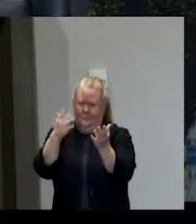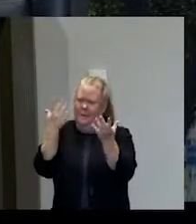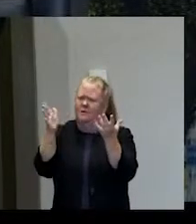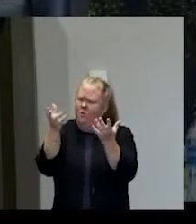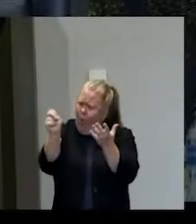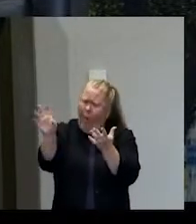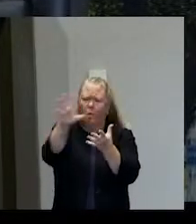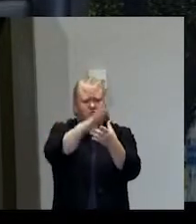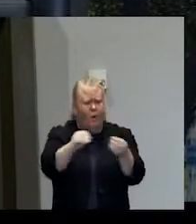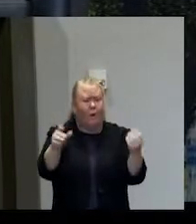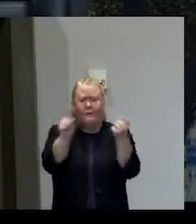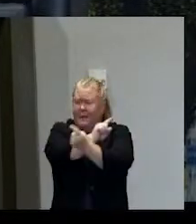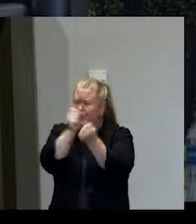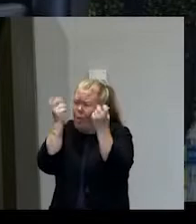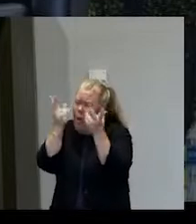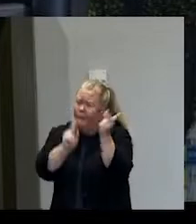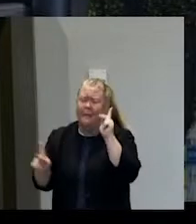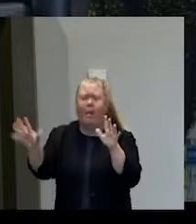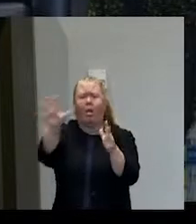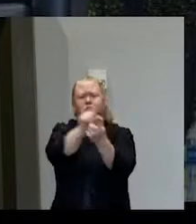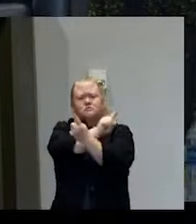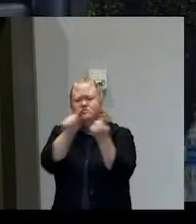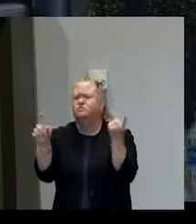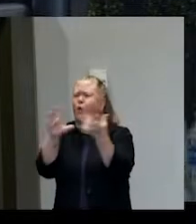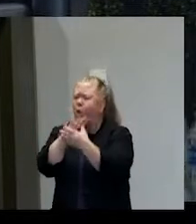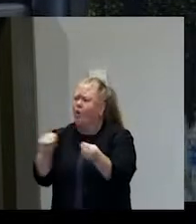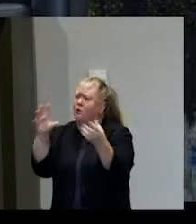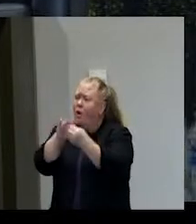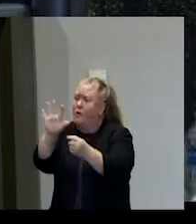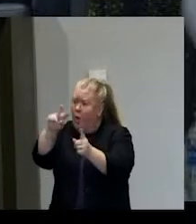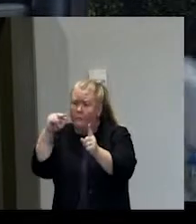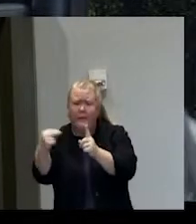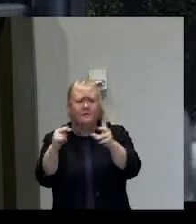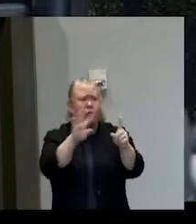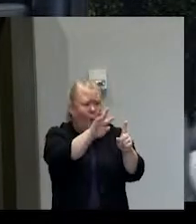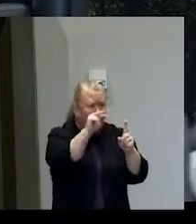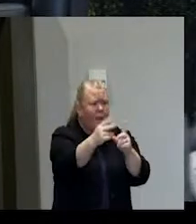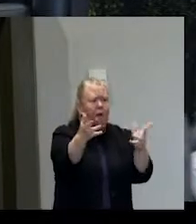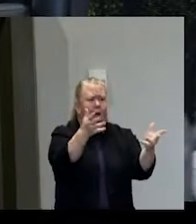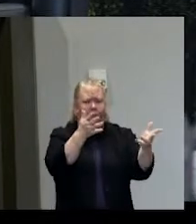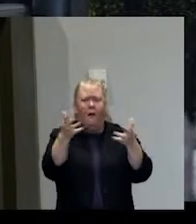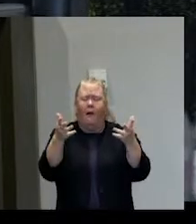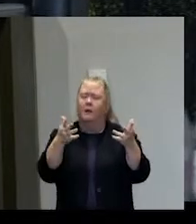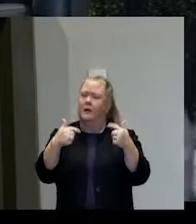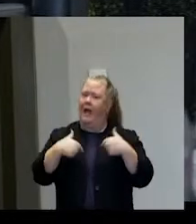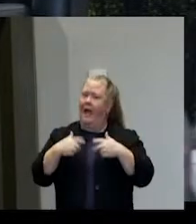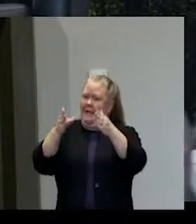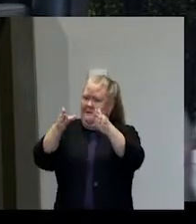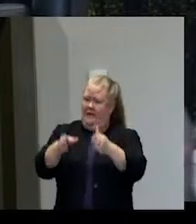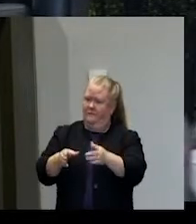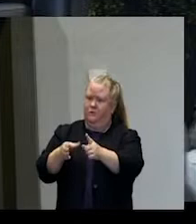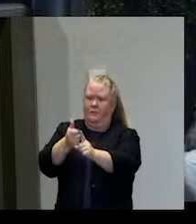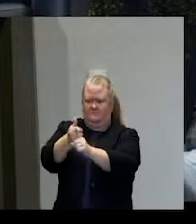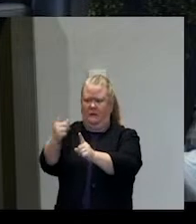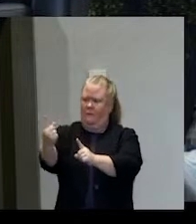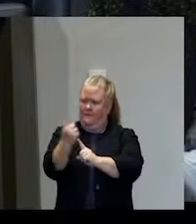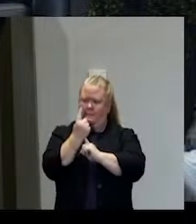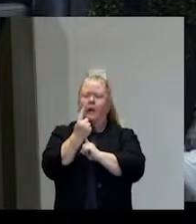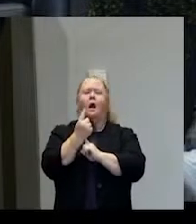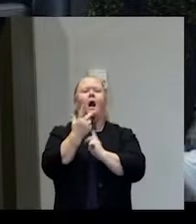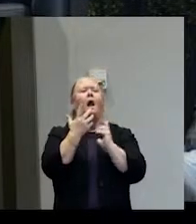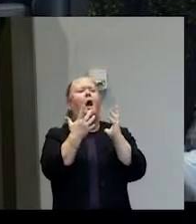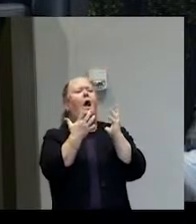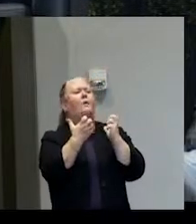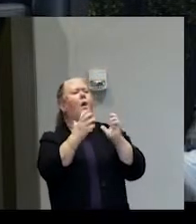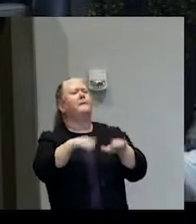story, everyone has their own perspective on it, and I've had individuals that have come up to me and said, I want,